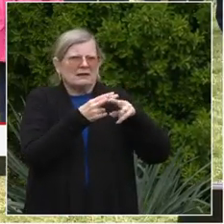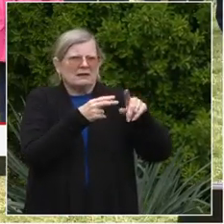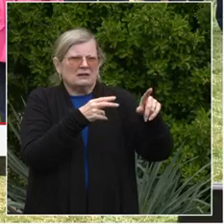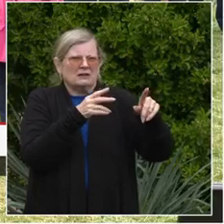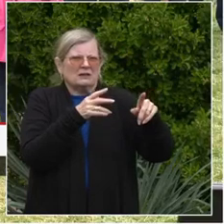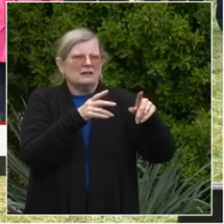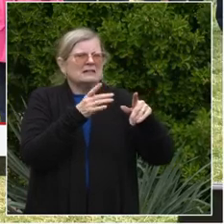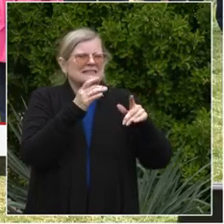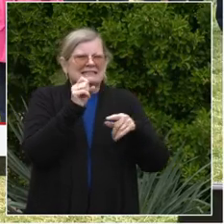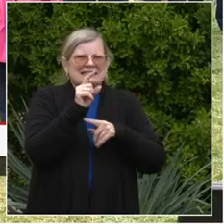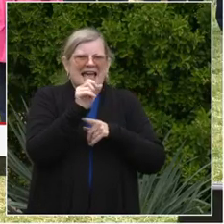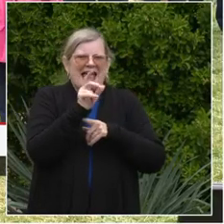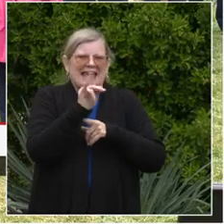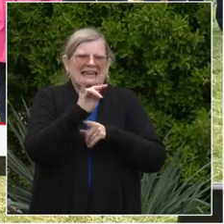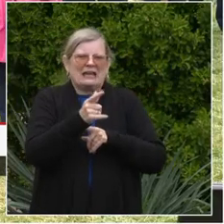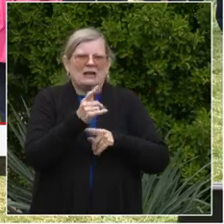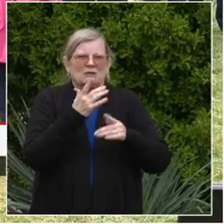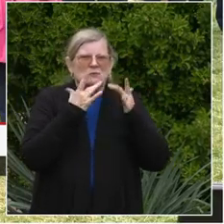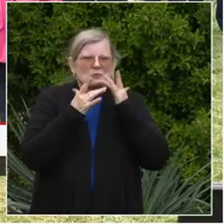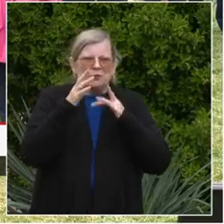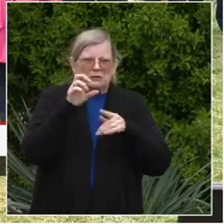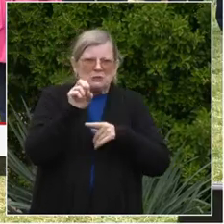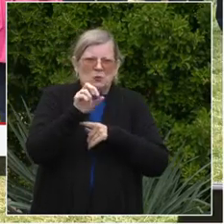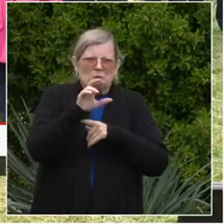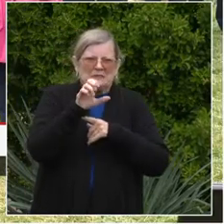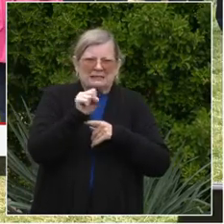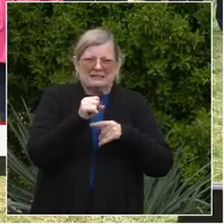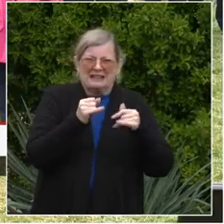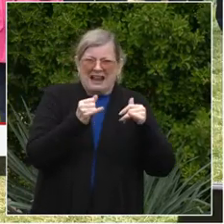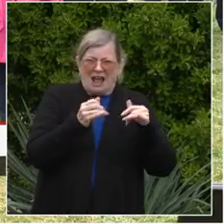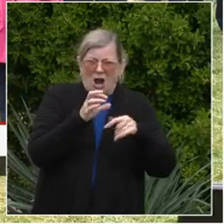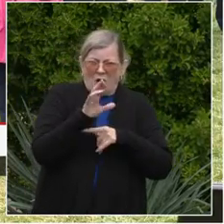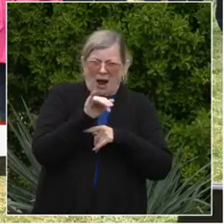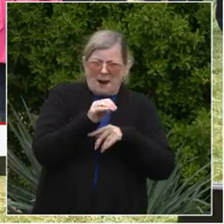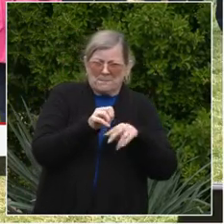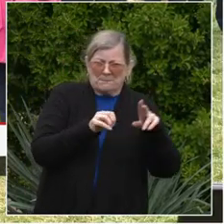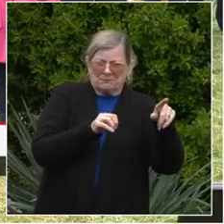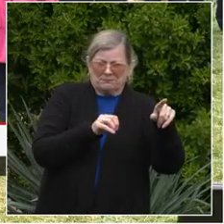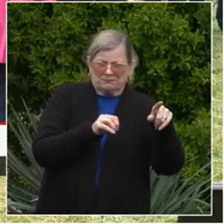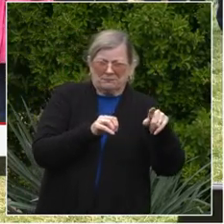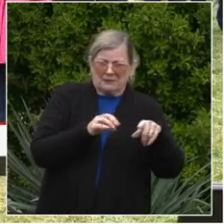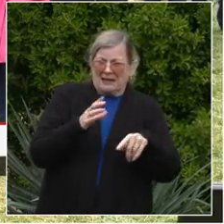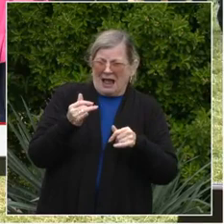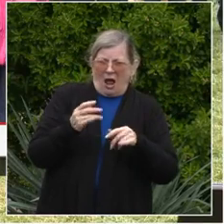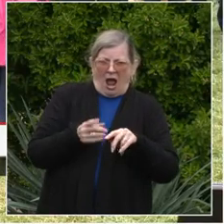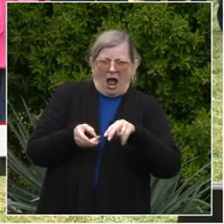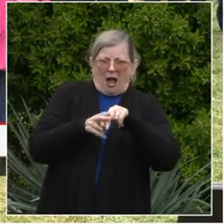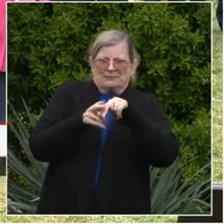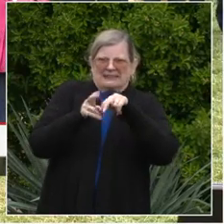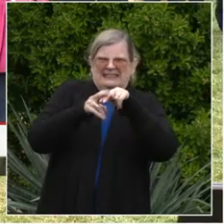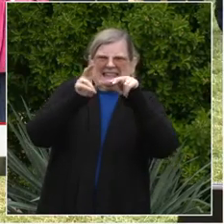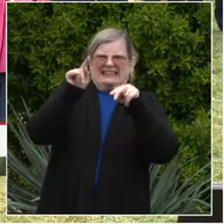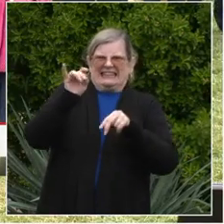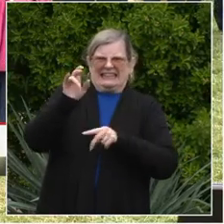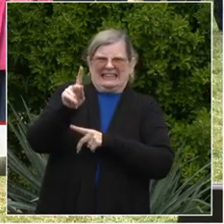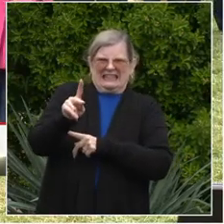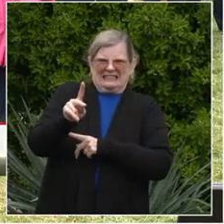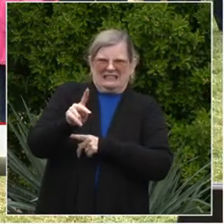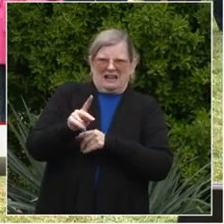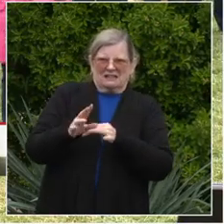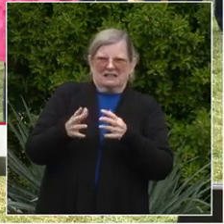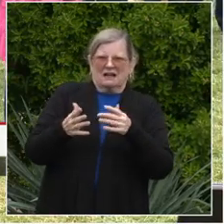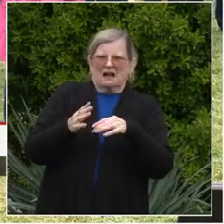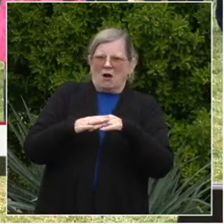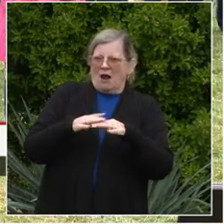violent crime in our city, the uptick category is the homicides, which is obviously very significant. Assault